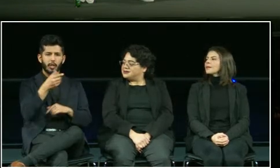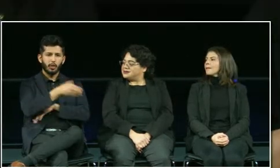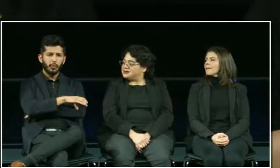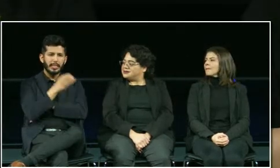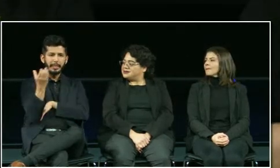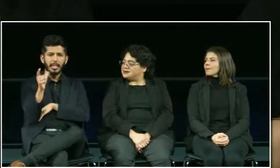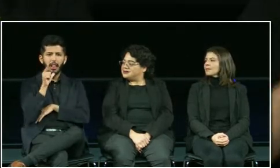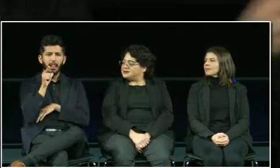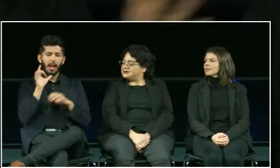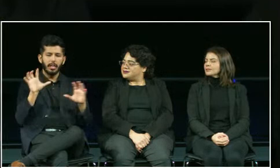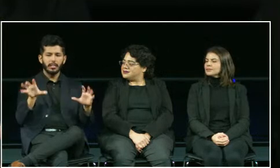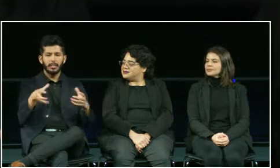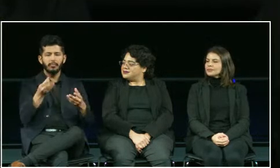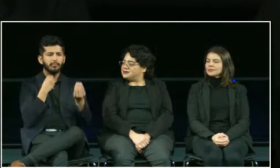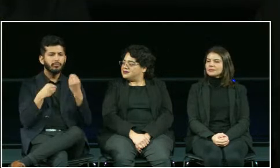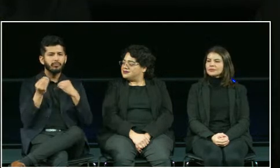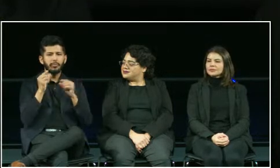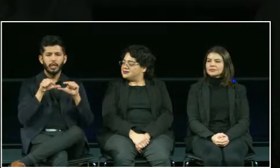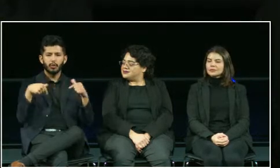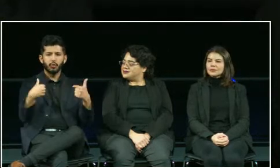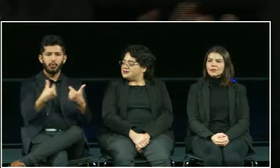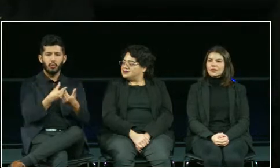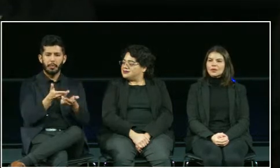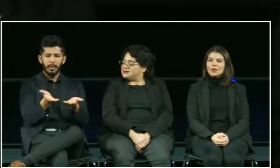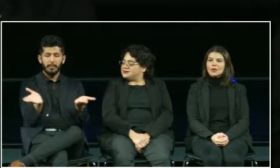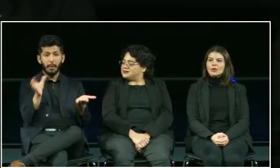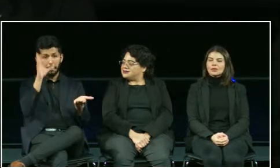a group of